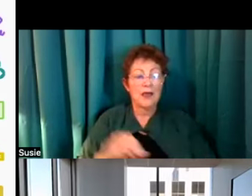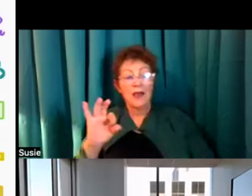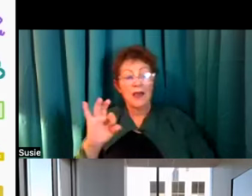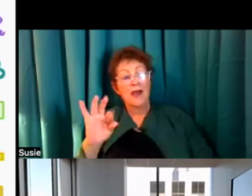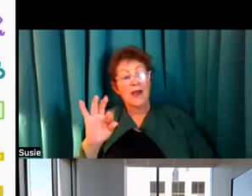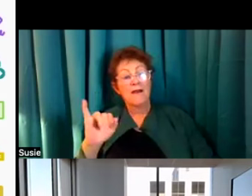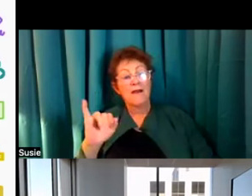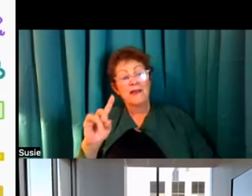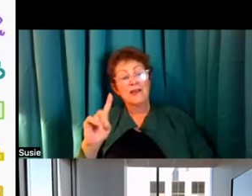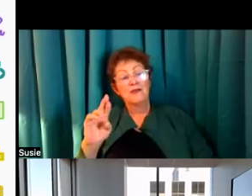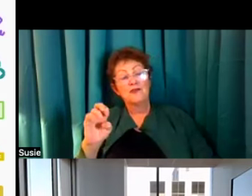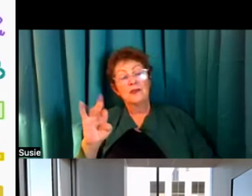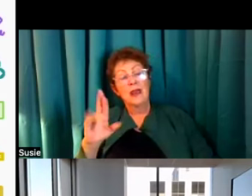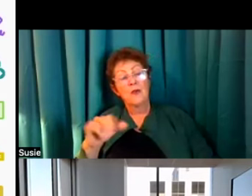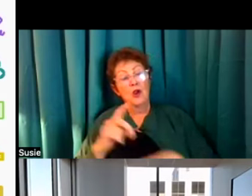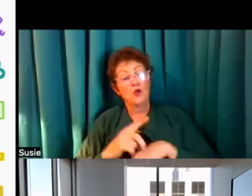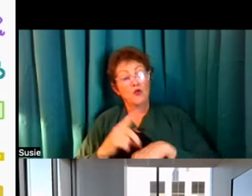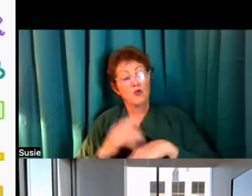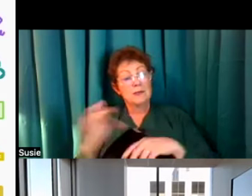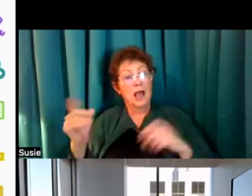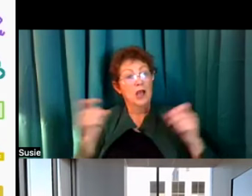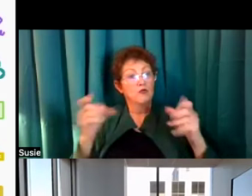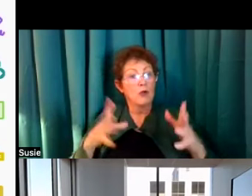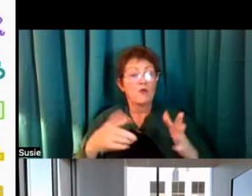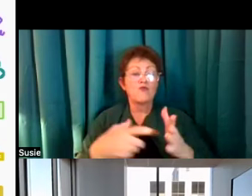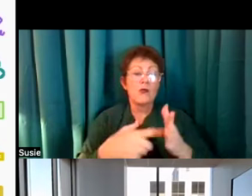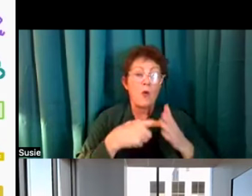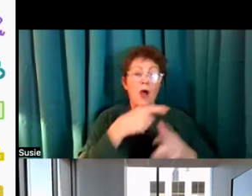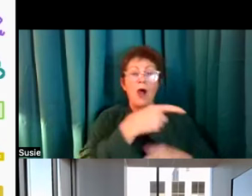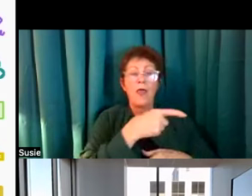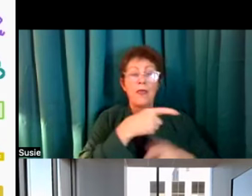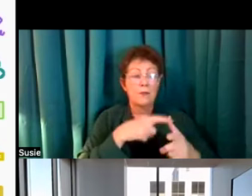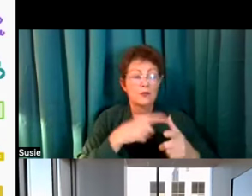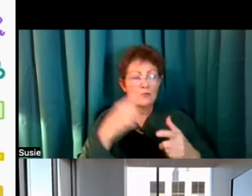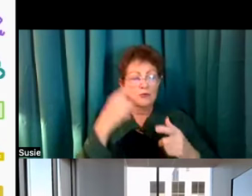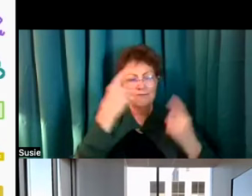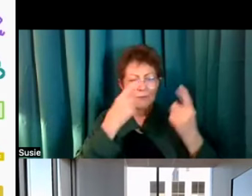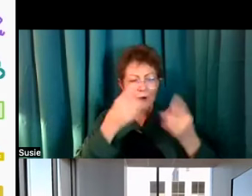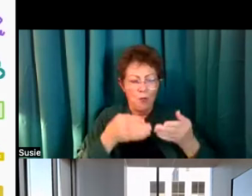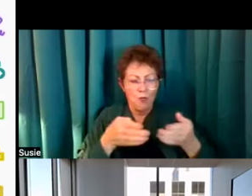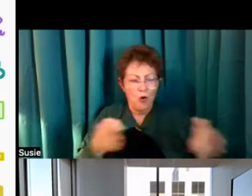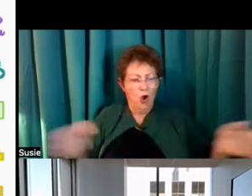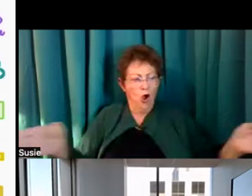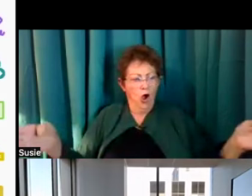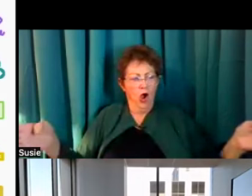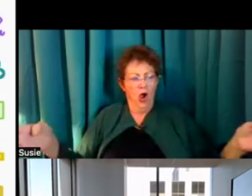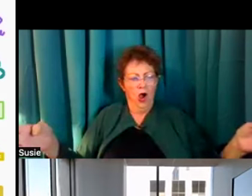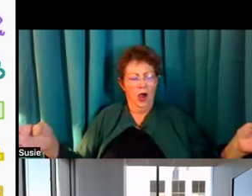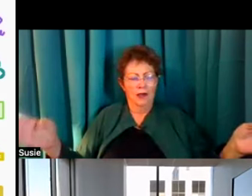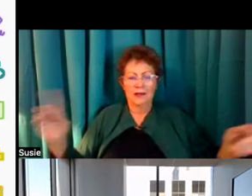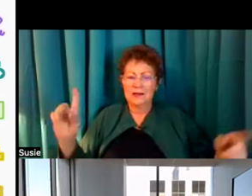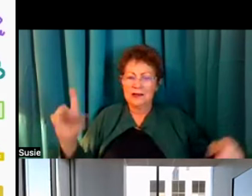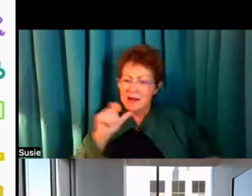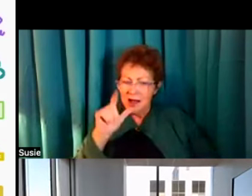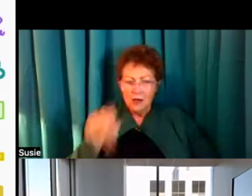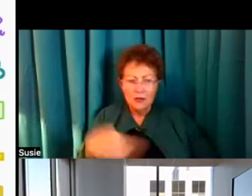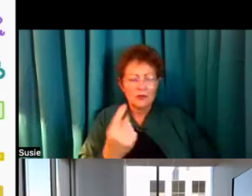directors requires them to consider a broad range of interests beyond just